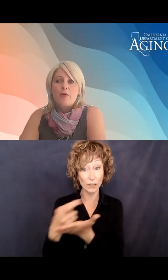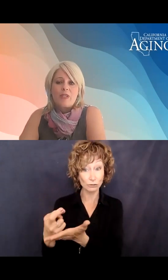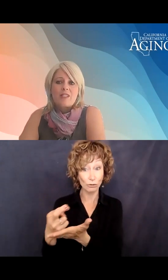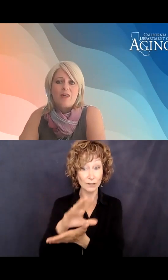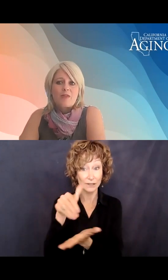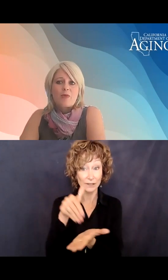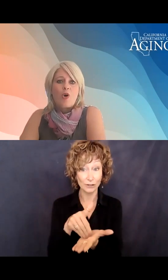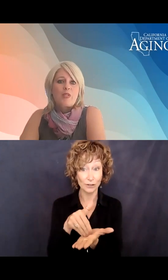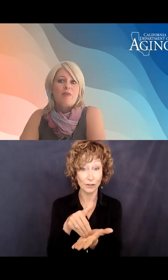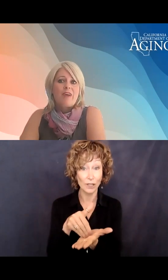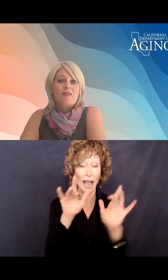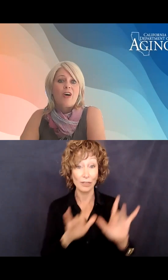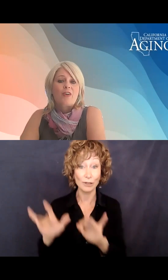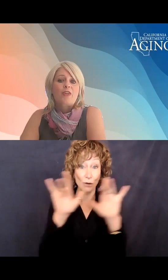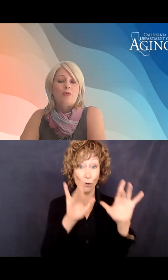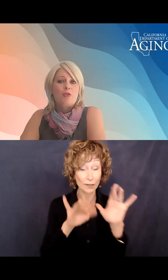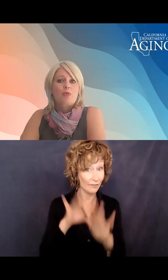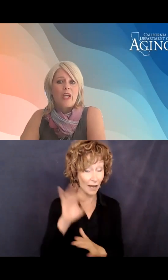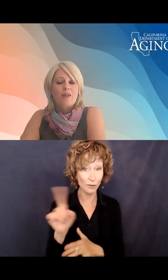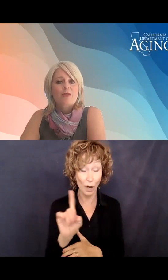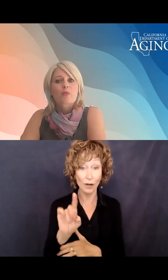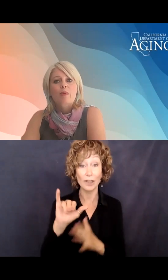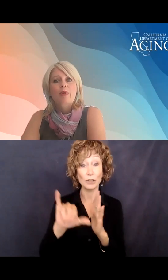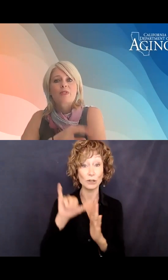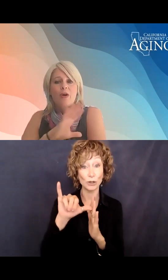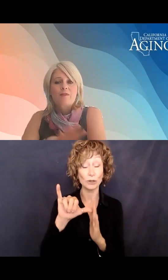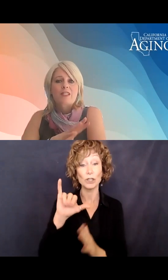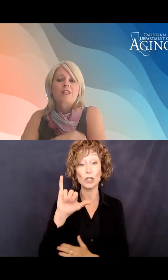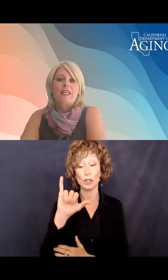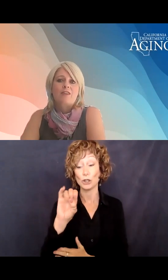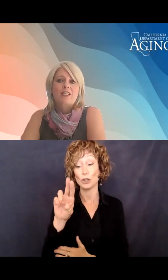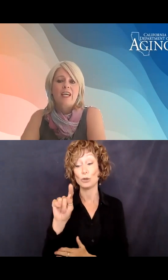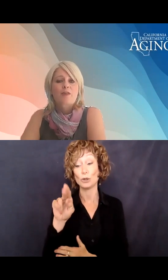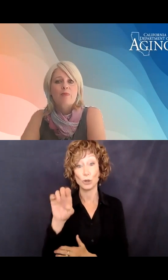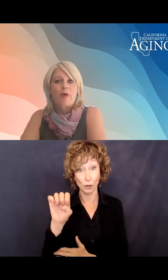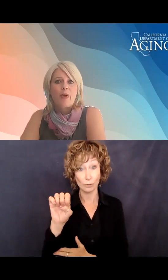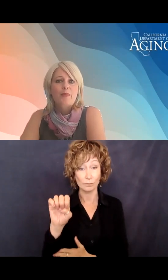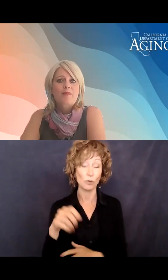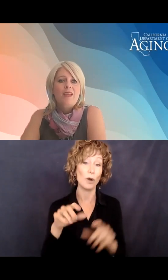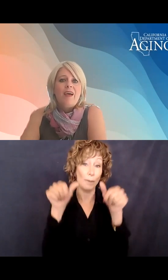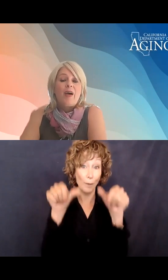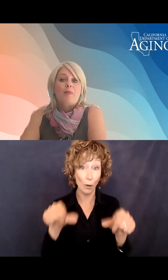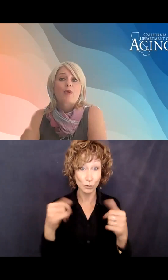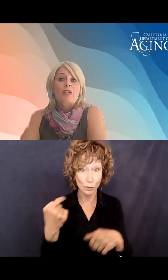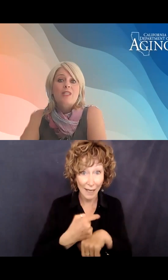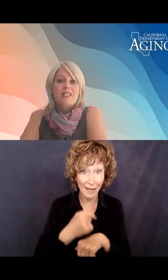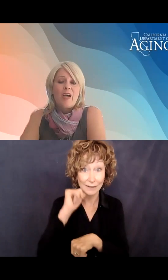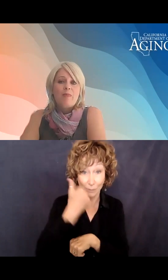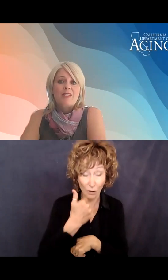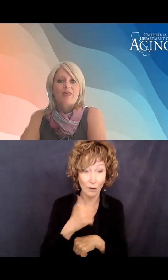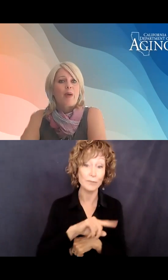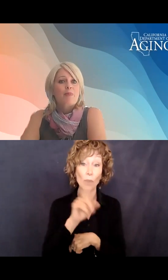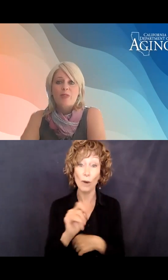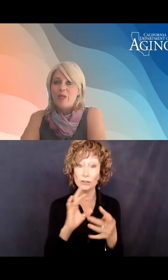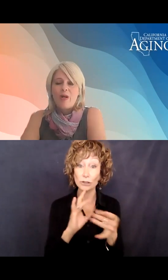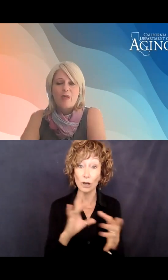and the recordings can also always be found on our YouTube channel. So we will post all of this later today or tomorrow. Questions and